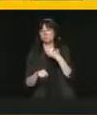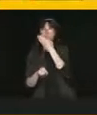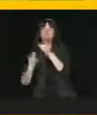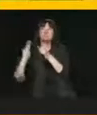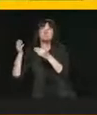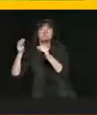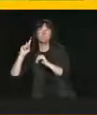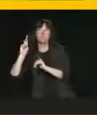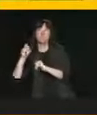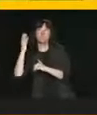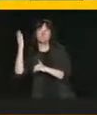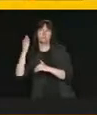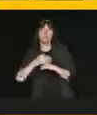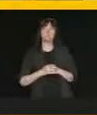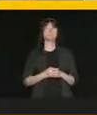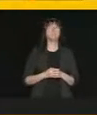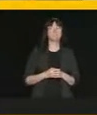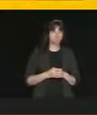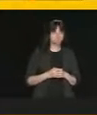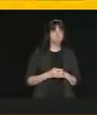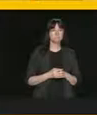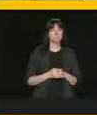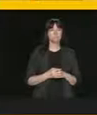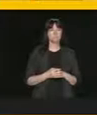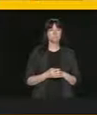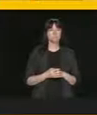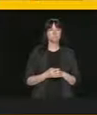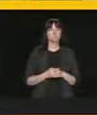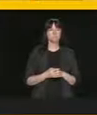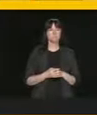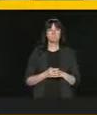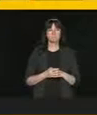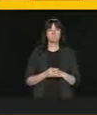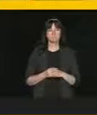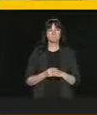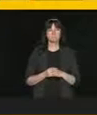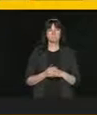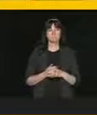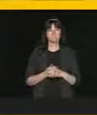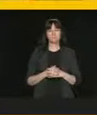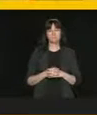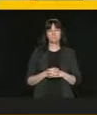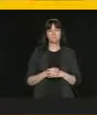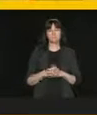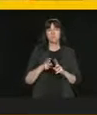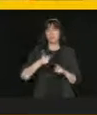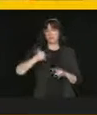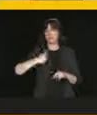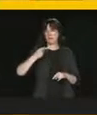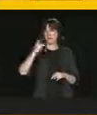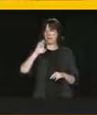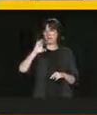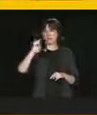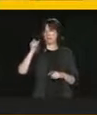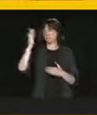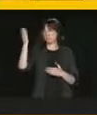Thank you. Merci. Next question, Laura Osmond, the Canadian Press. Line open.